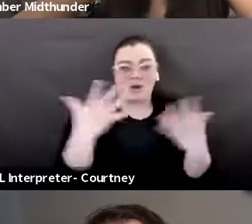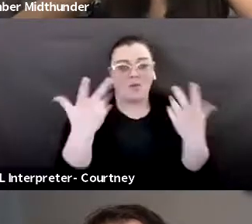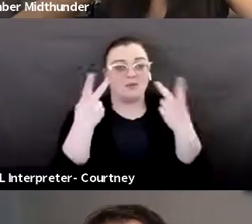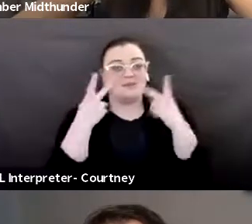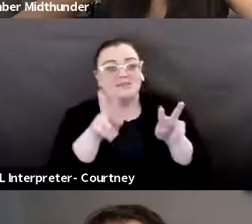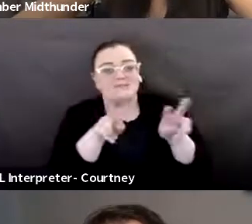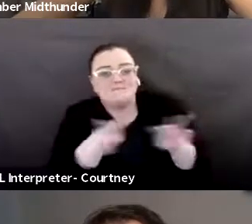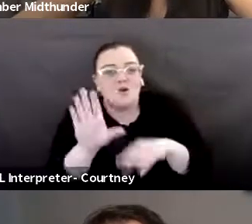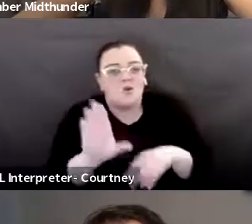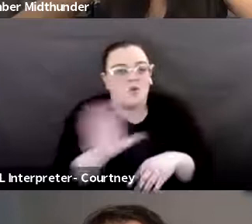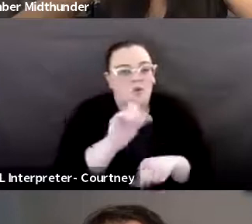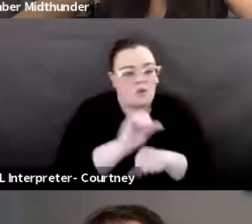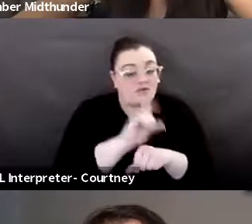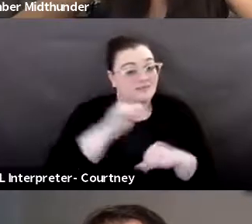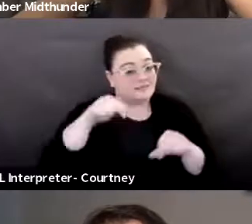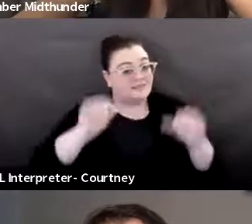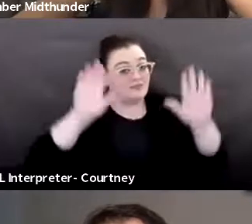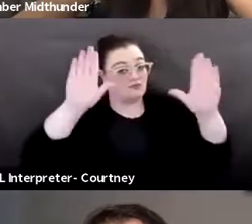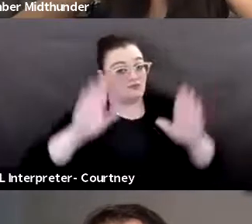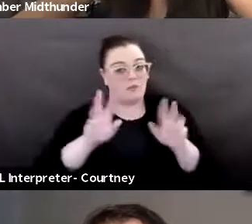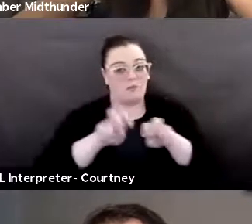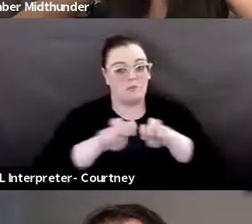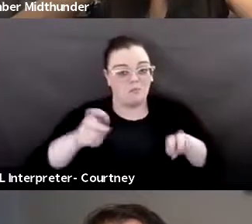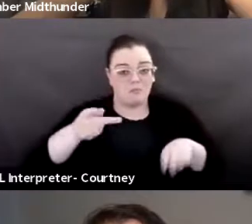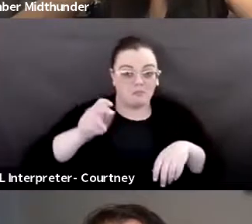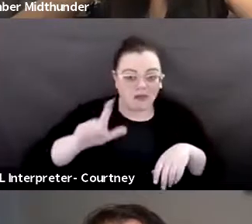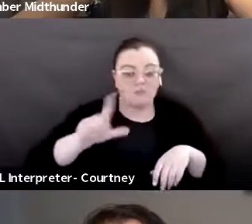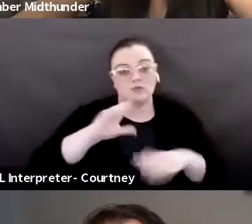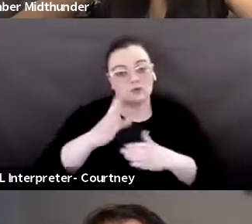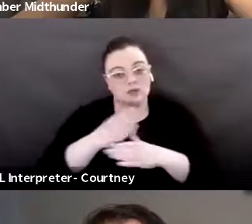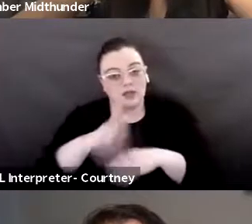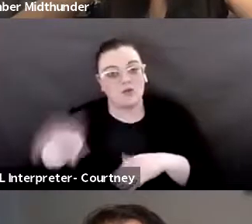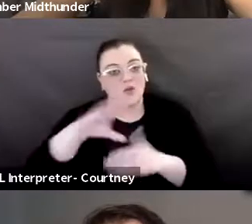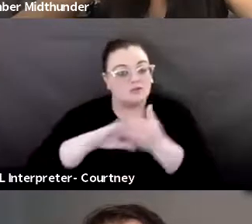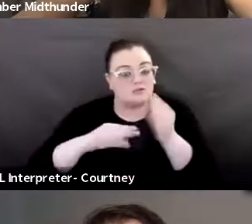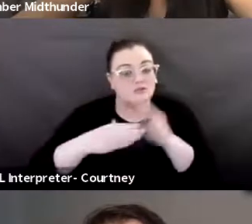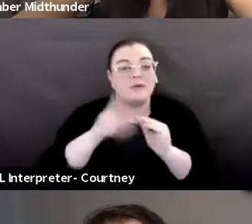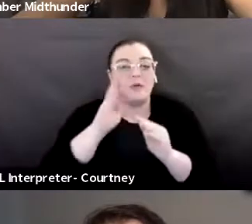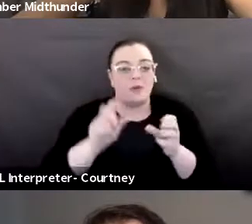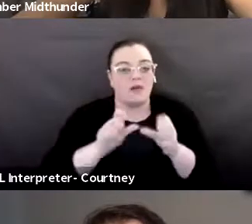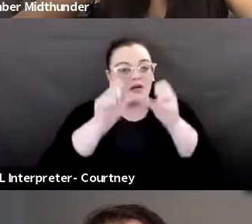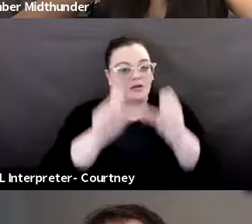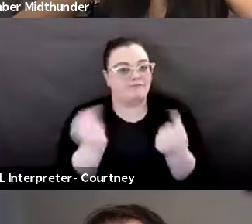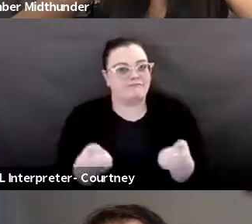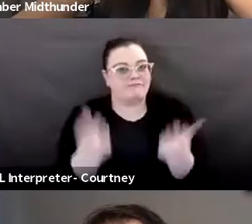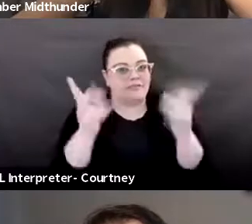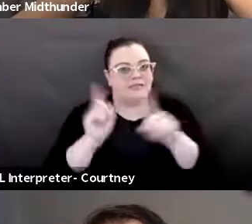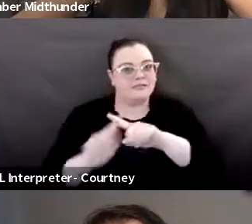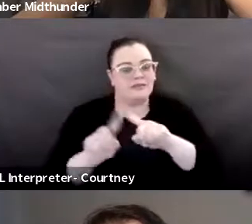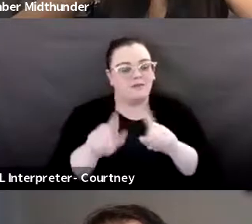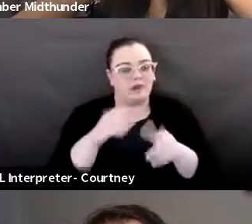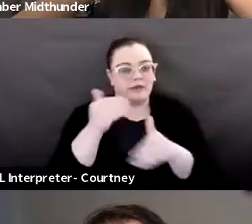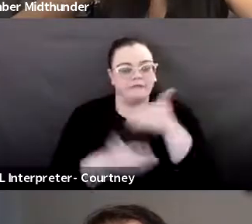been an incredible panel, what you've shared in your stories. This will be ongoing in so many different ways.